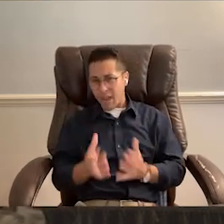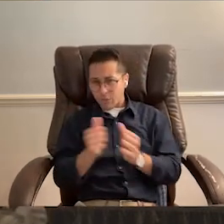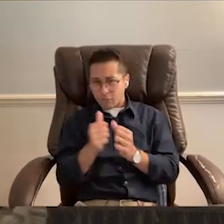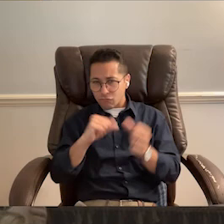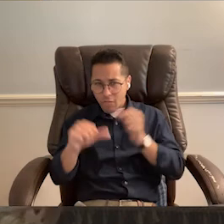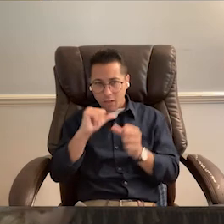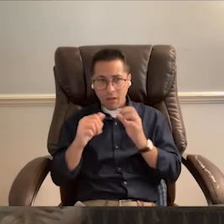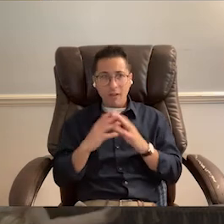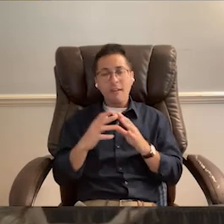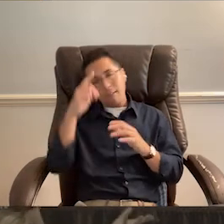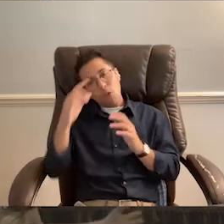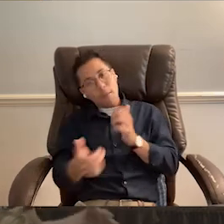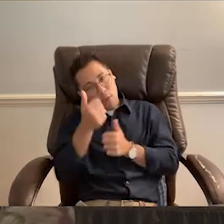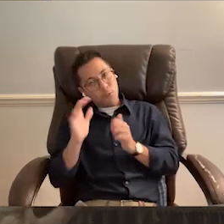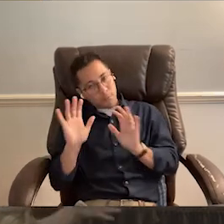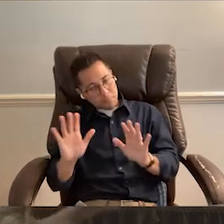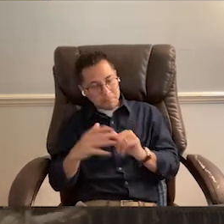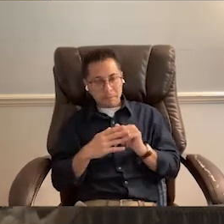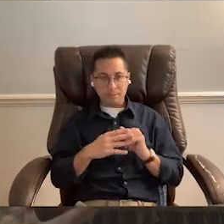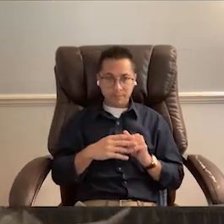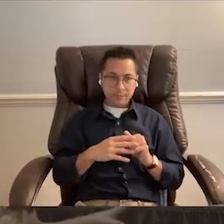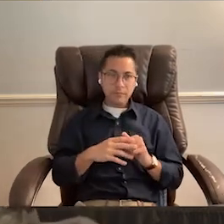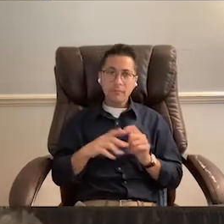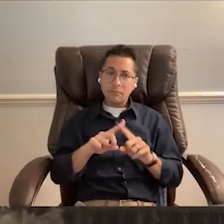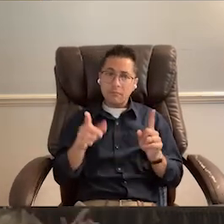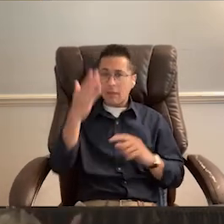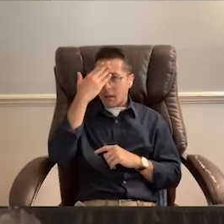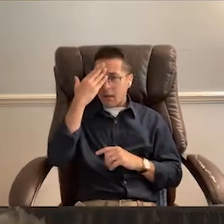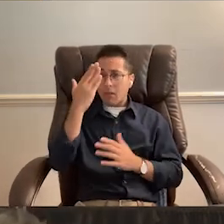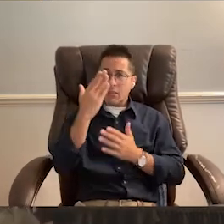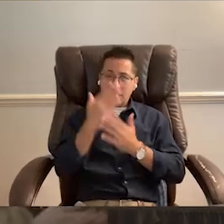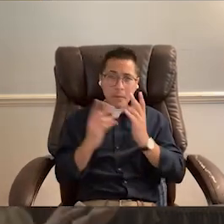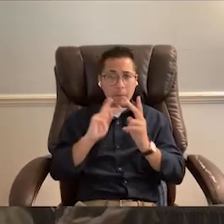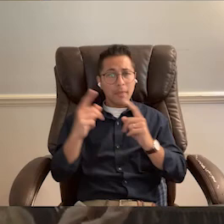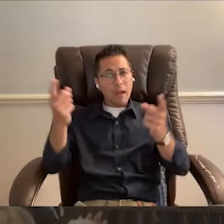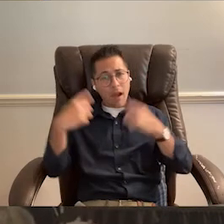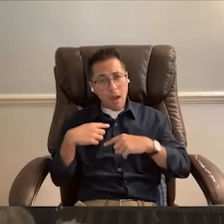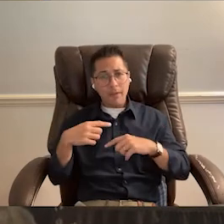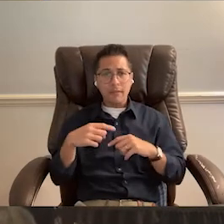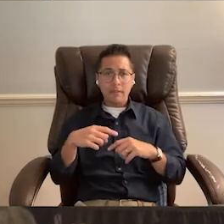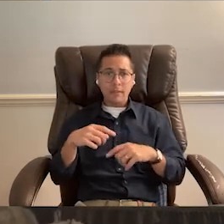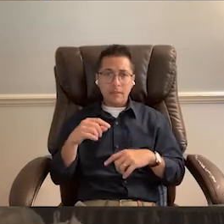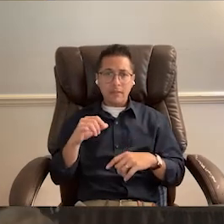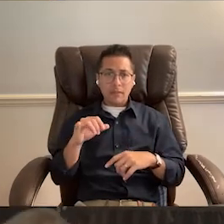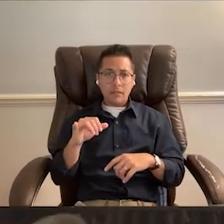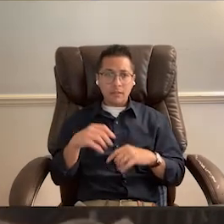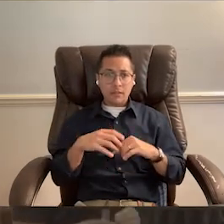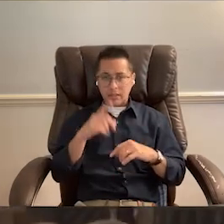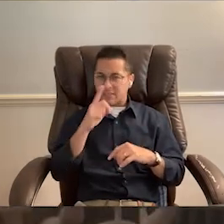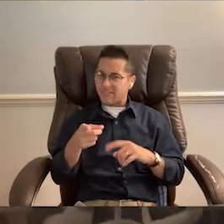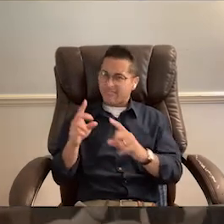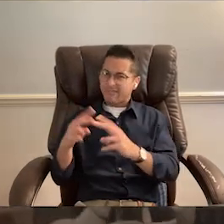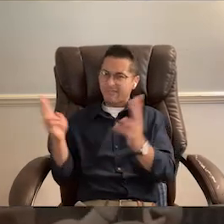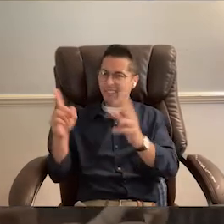friend groups, but everyone's either fine with each other or leaves each other alone, mostly, for the most part. But I